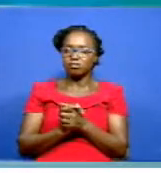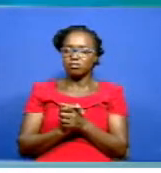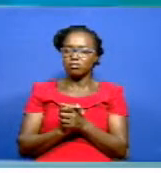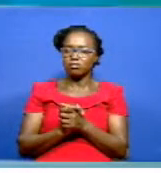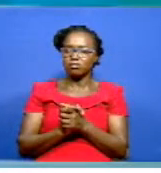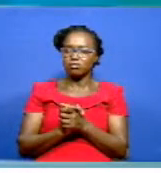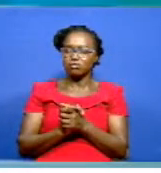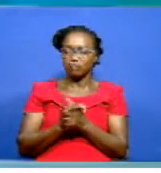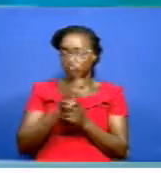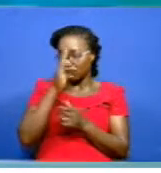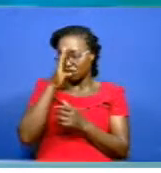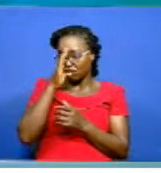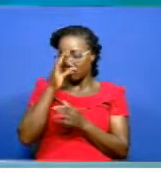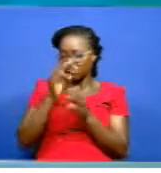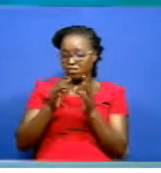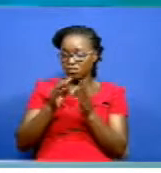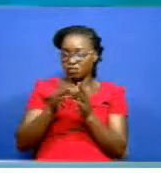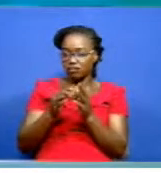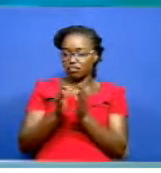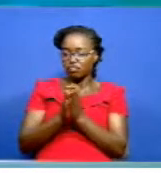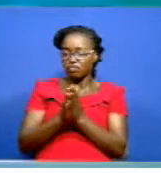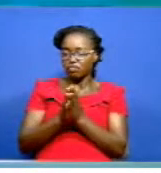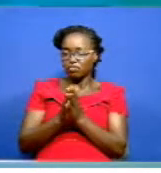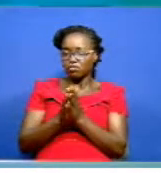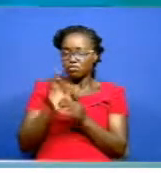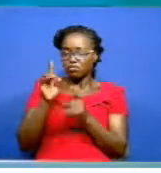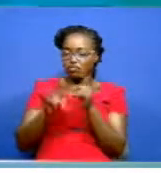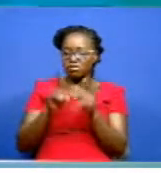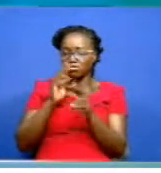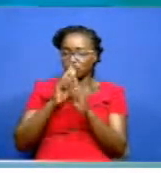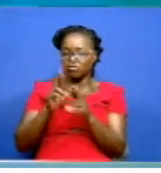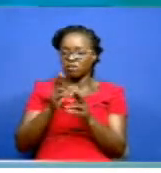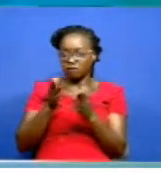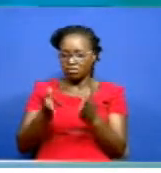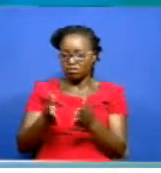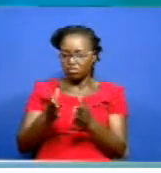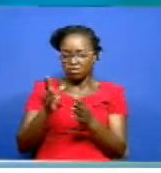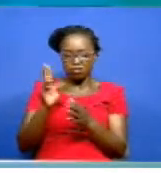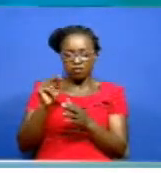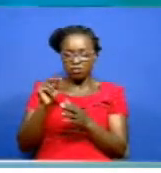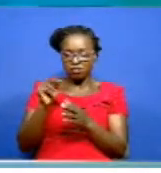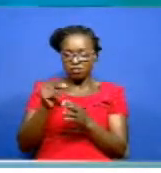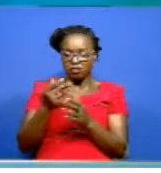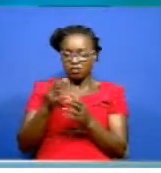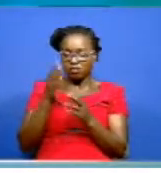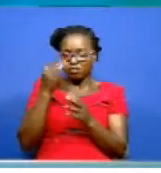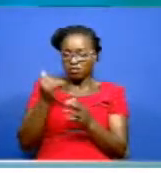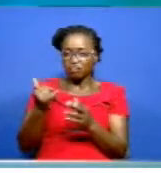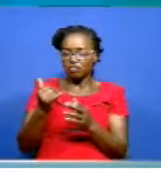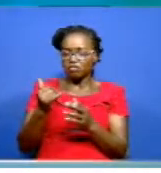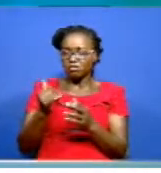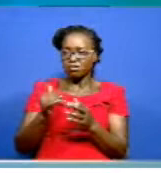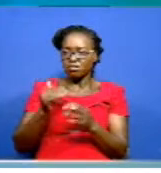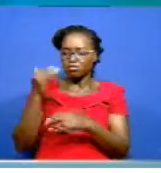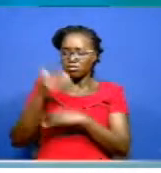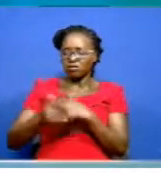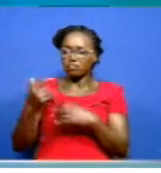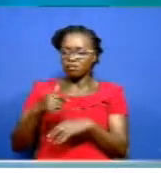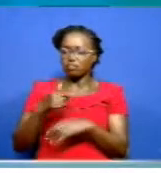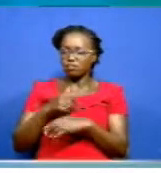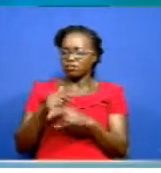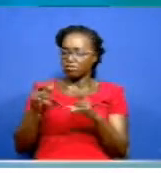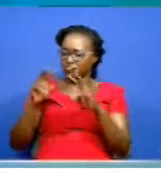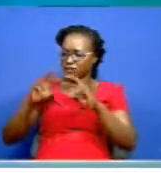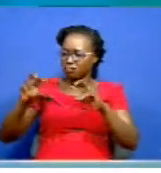don't think the variants have not been reported as such here, so we shouldn't be worried. Our borders are also being monitored